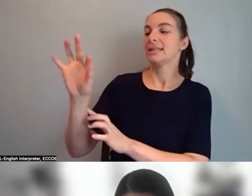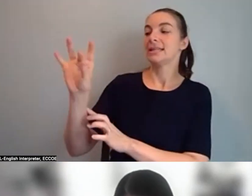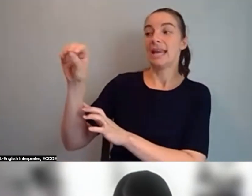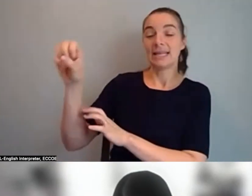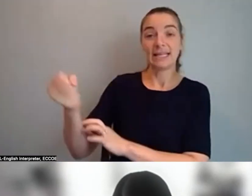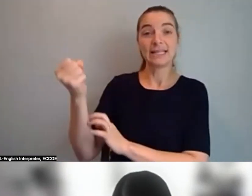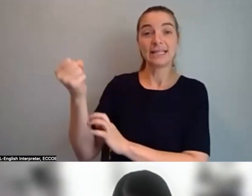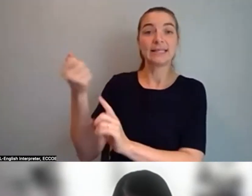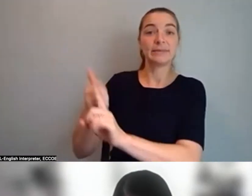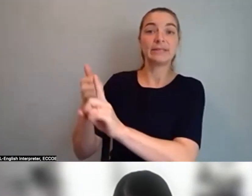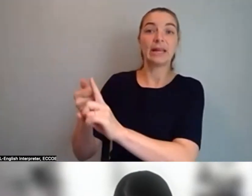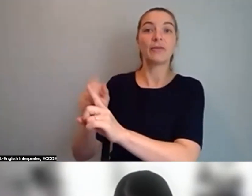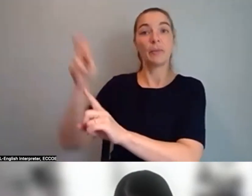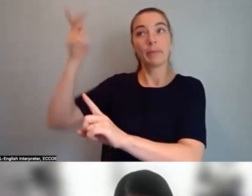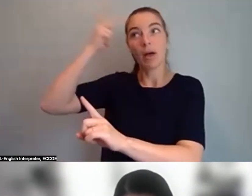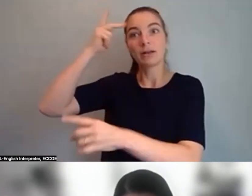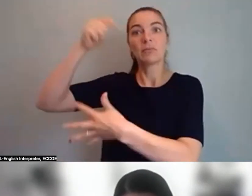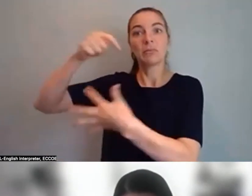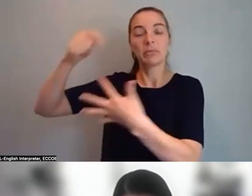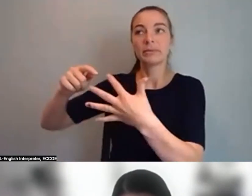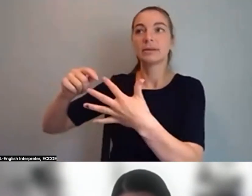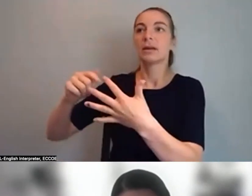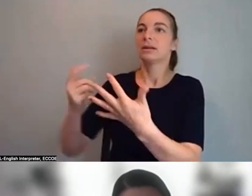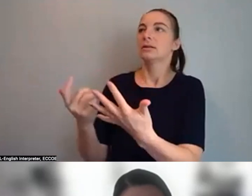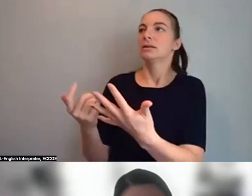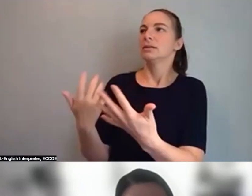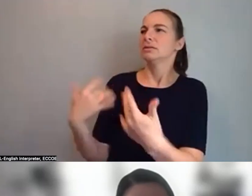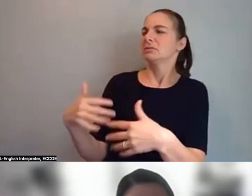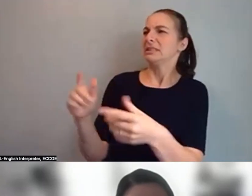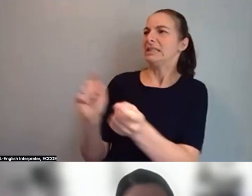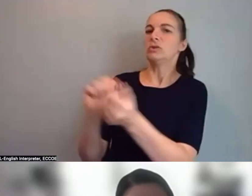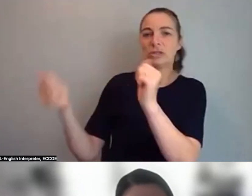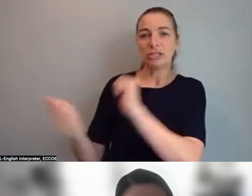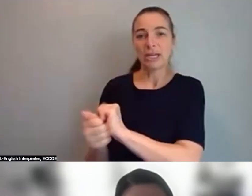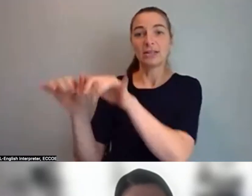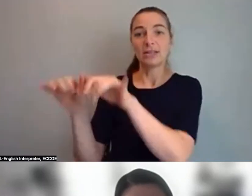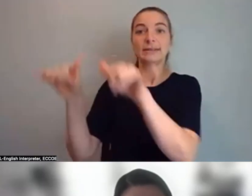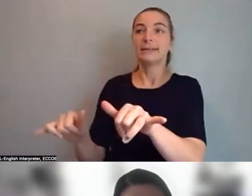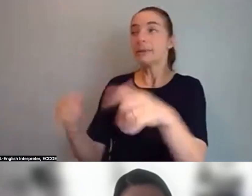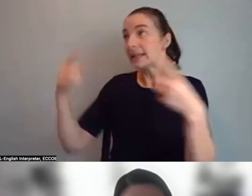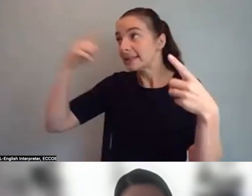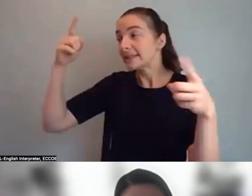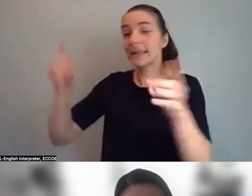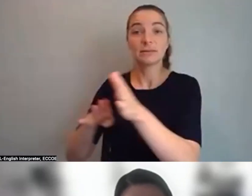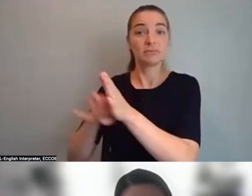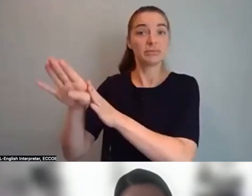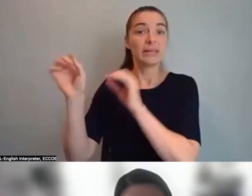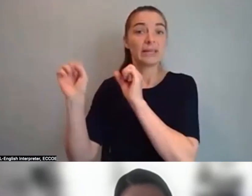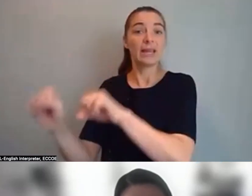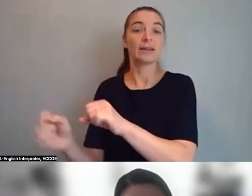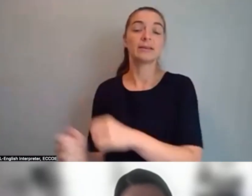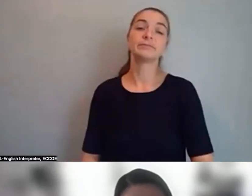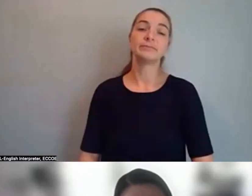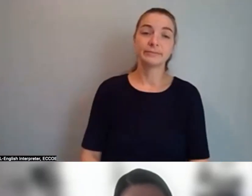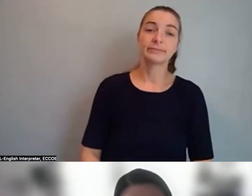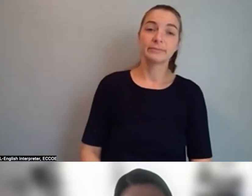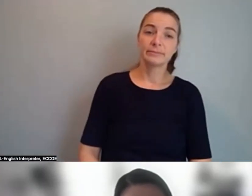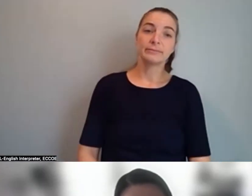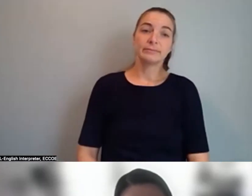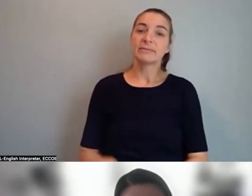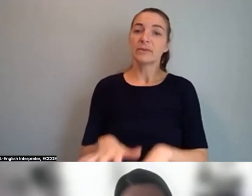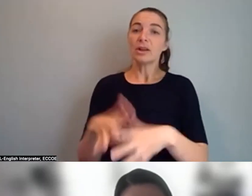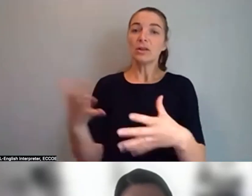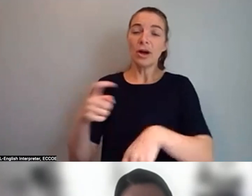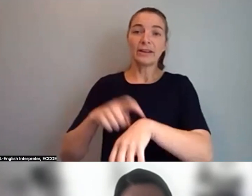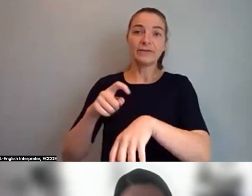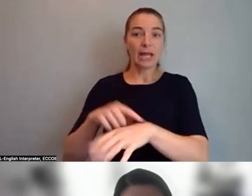capital and time, you know, that we could actually spend dealing with problems, you know. Again, I can have my cynical, like,